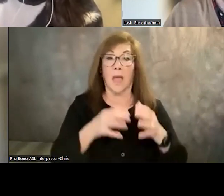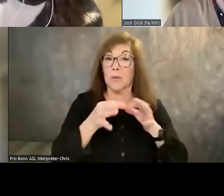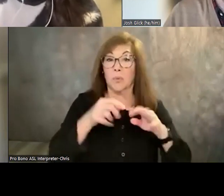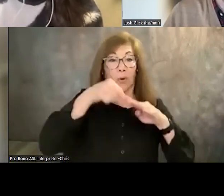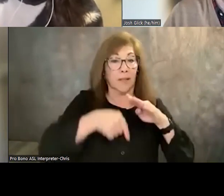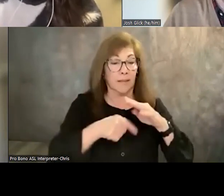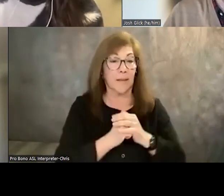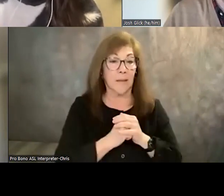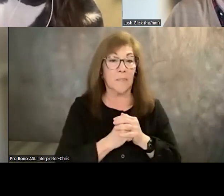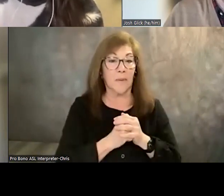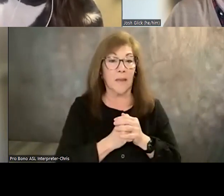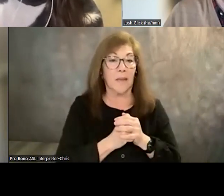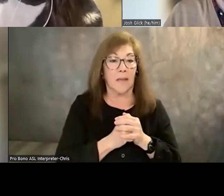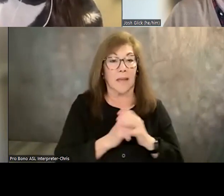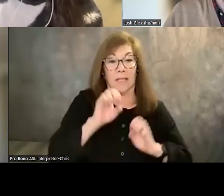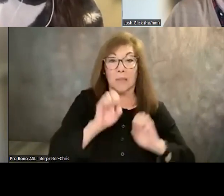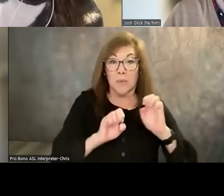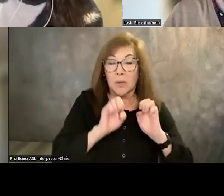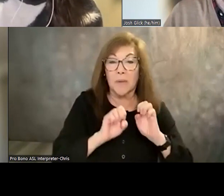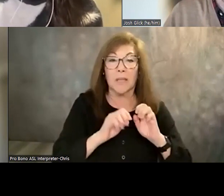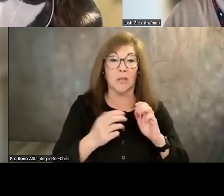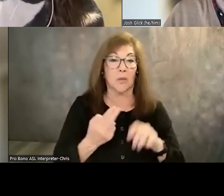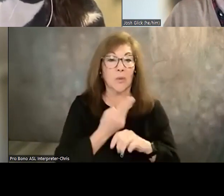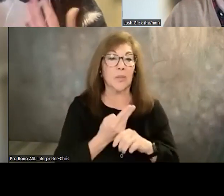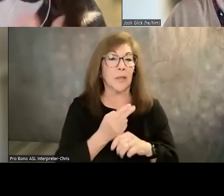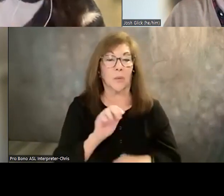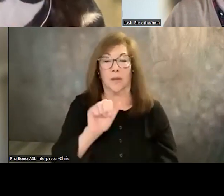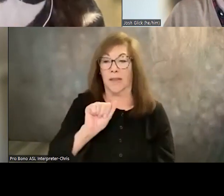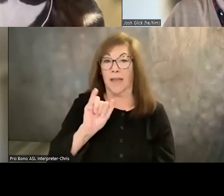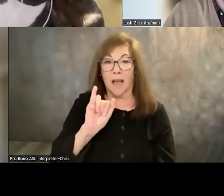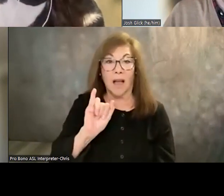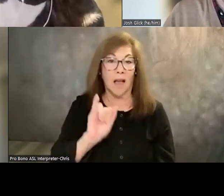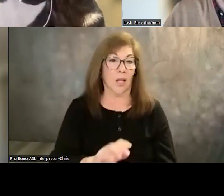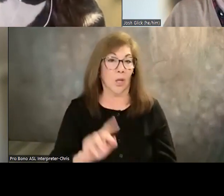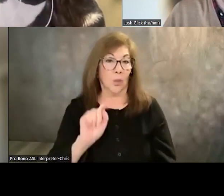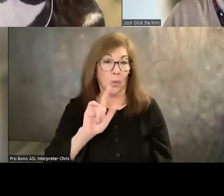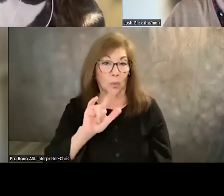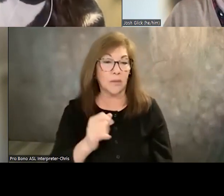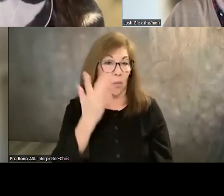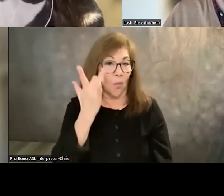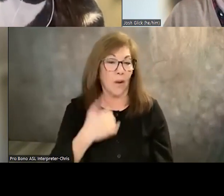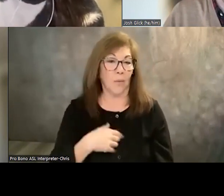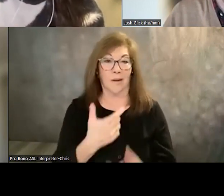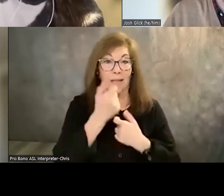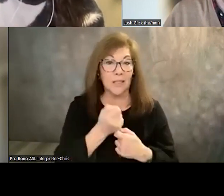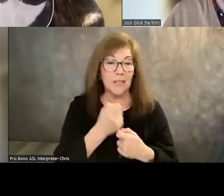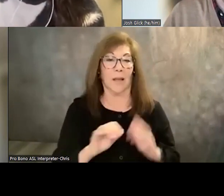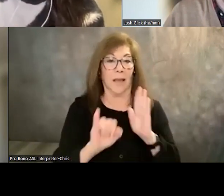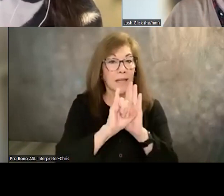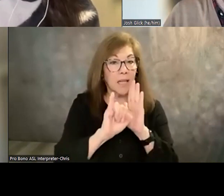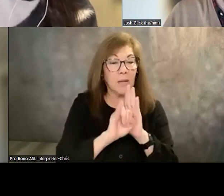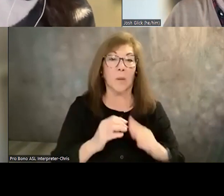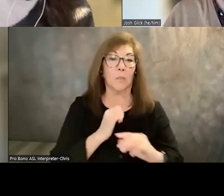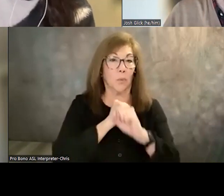the experimentation we've been doing with generative AI tools and why we are interested on identity